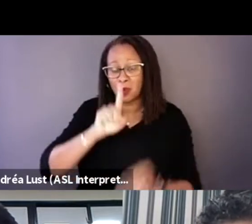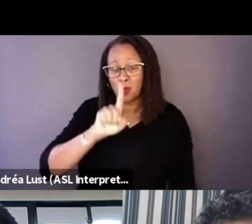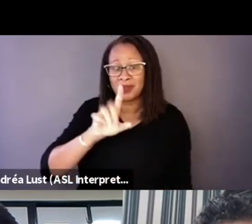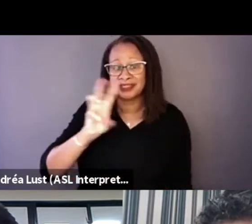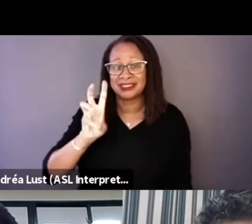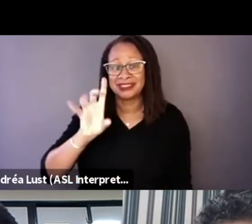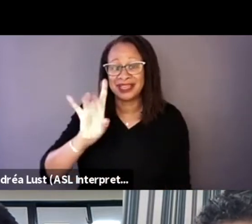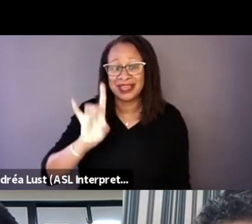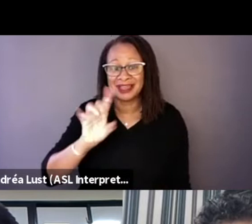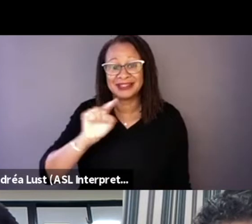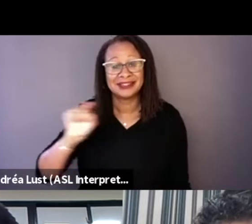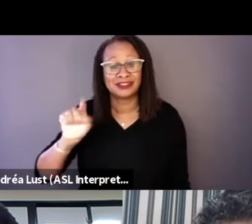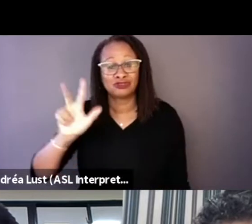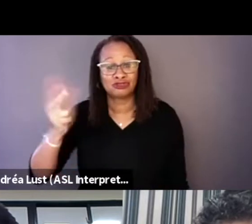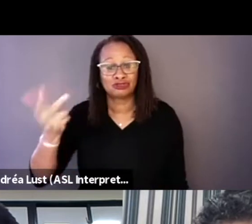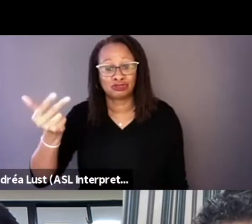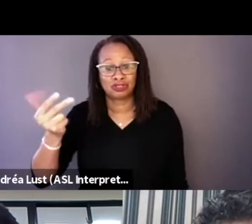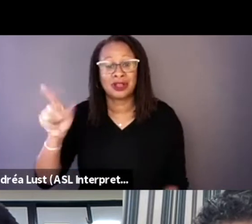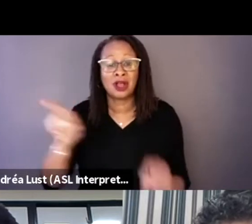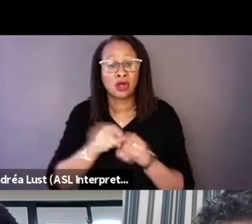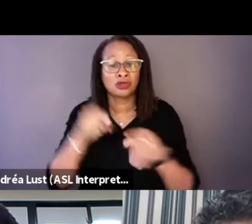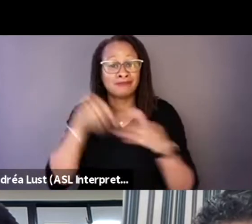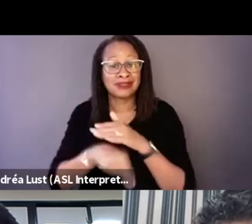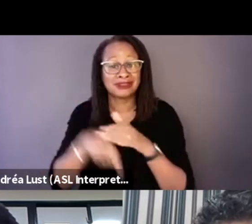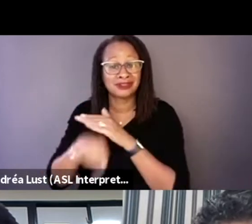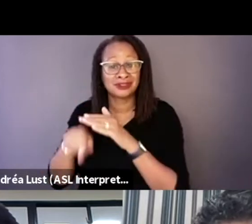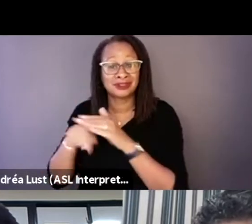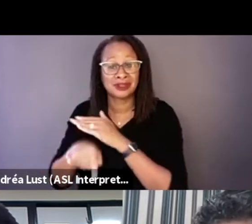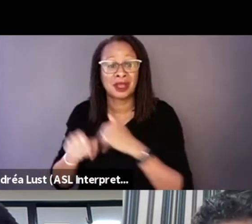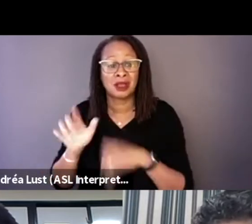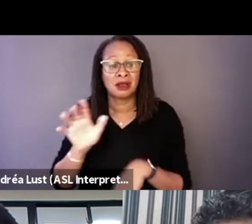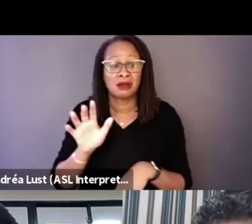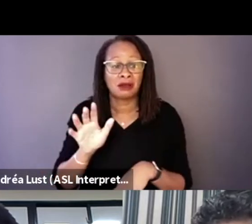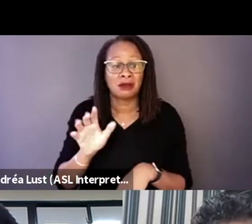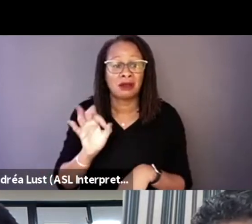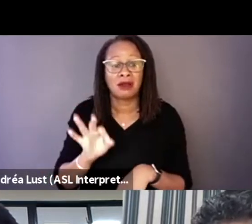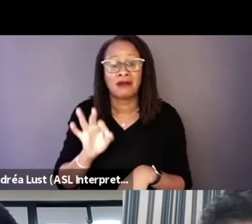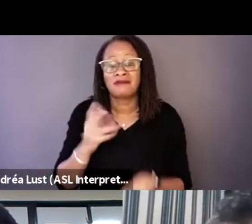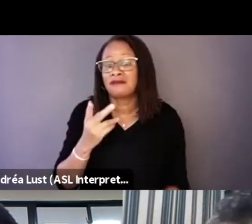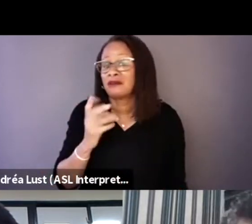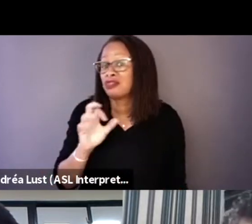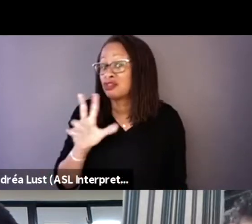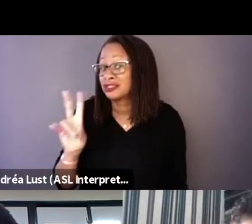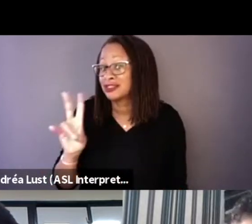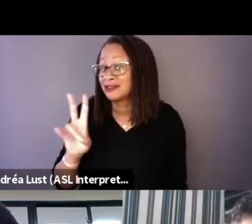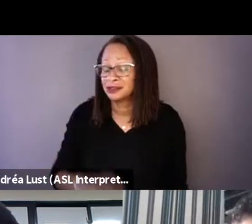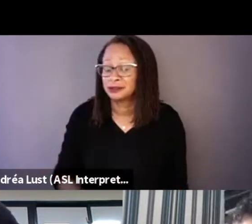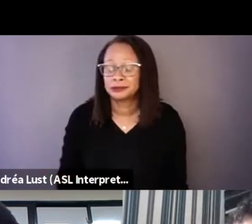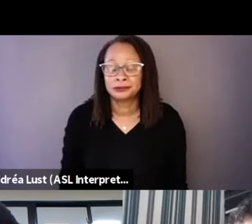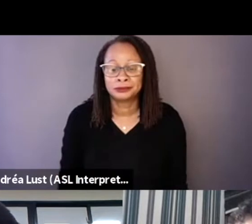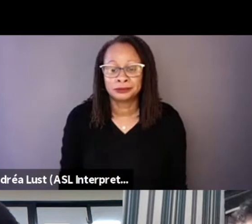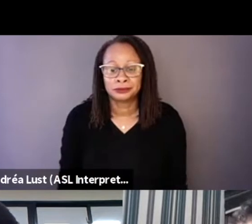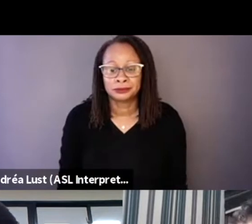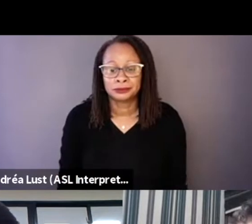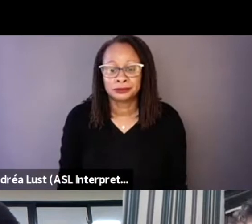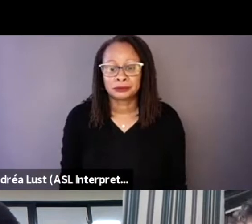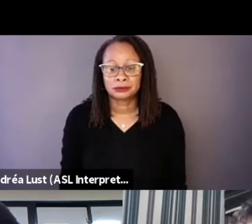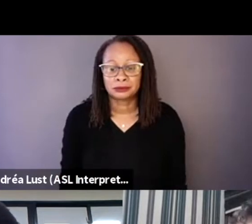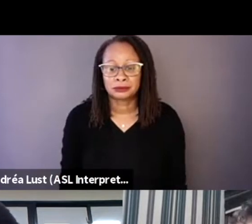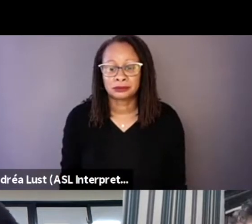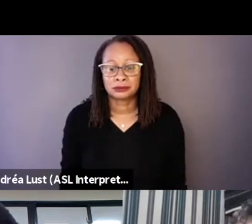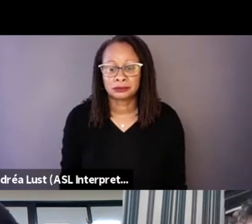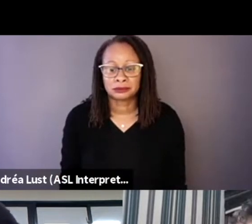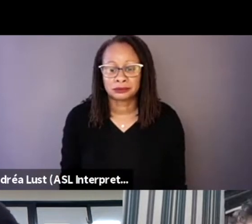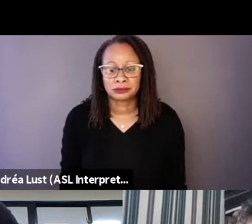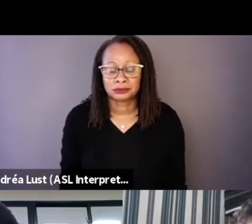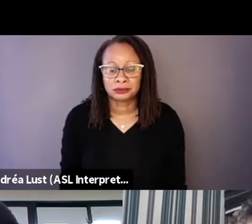168-13, and also the massacre of 37. Y decía, con todo el tema de la masacre del